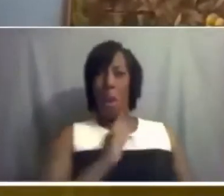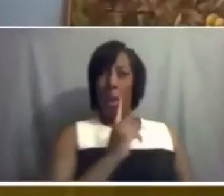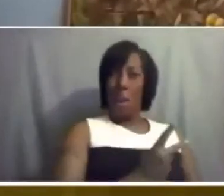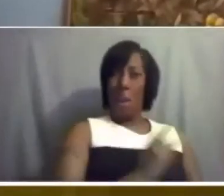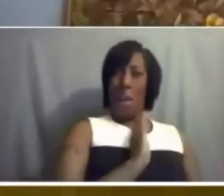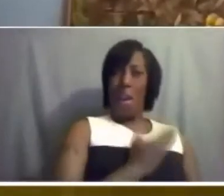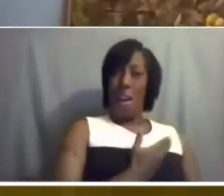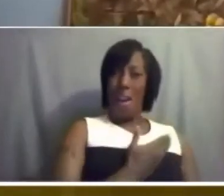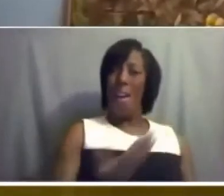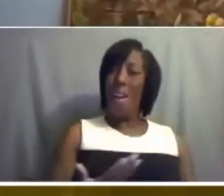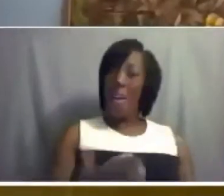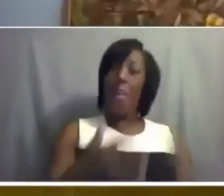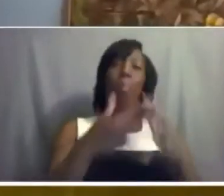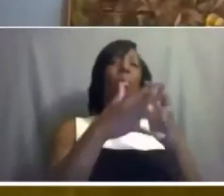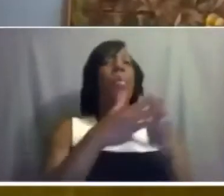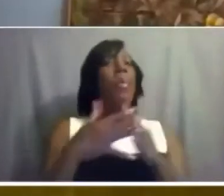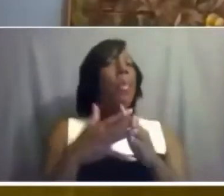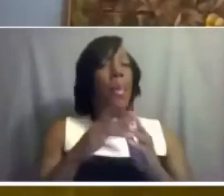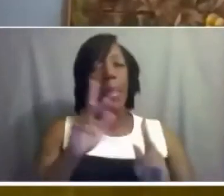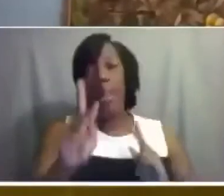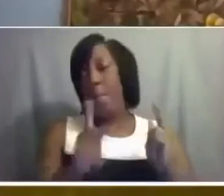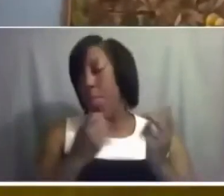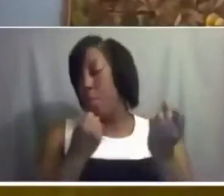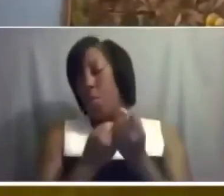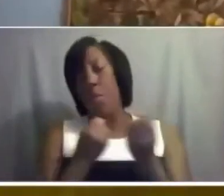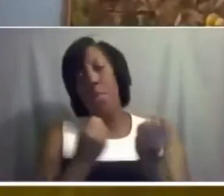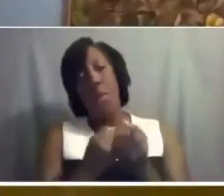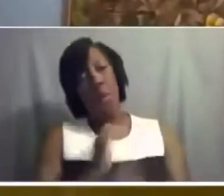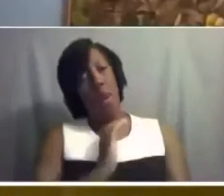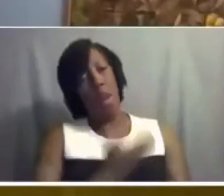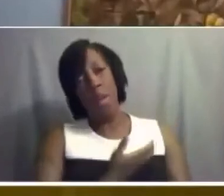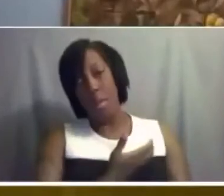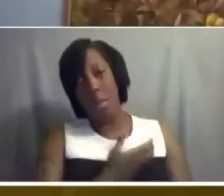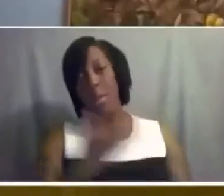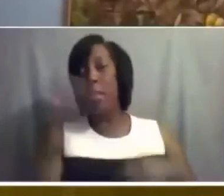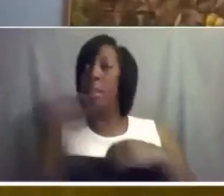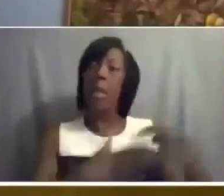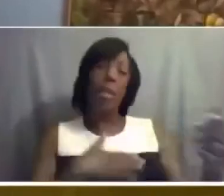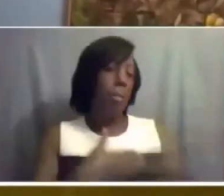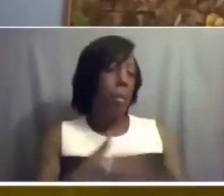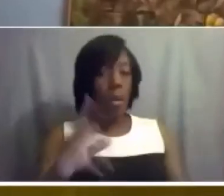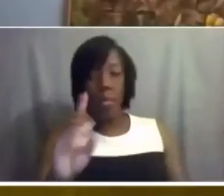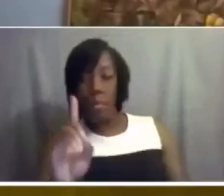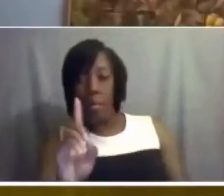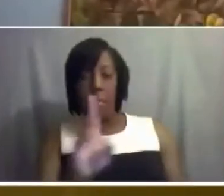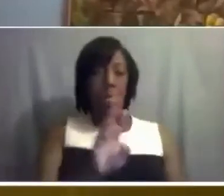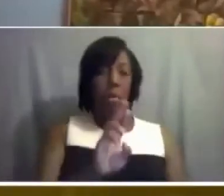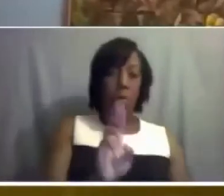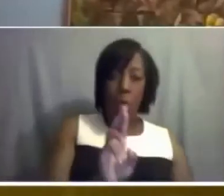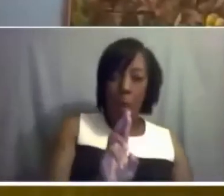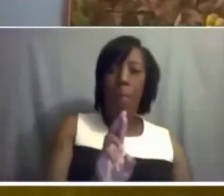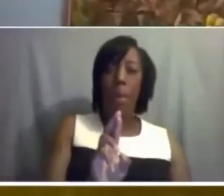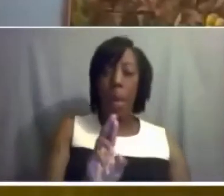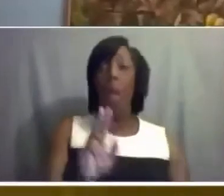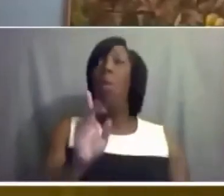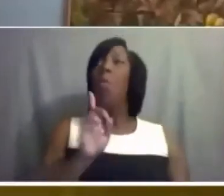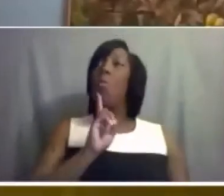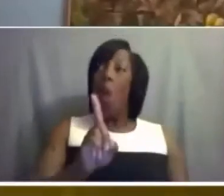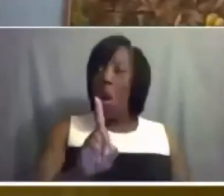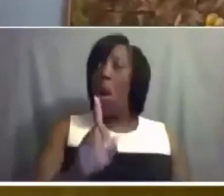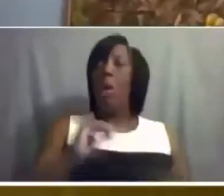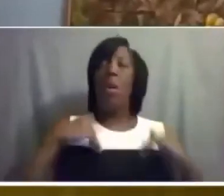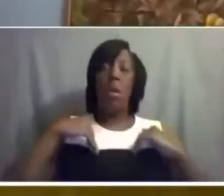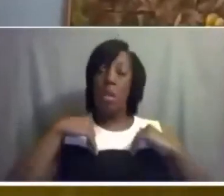on our side, no matter which political party. The people are sick and tired of the endless